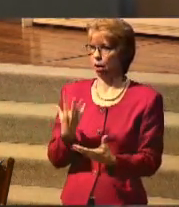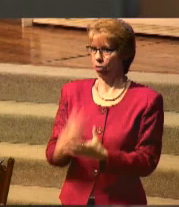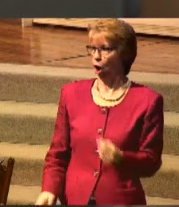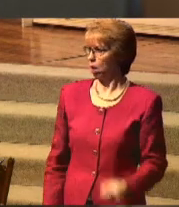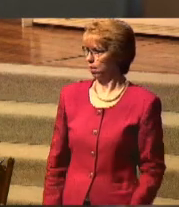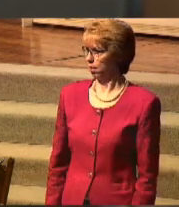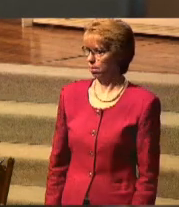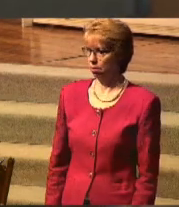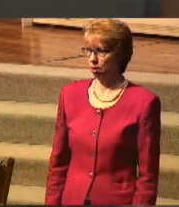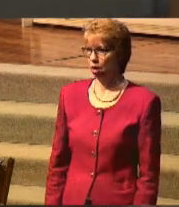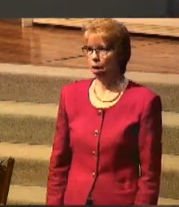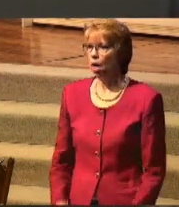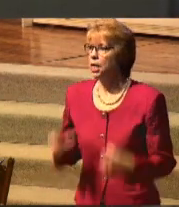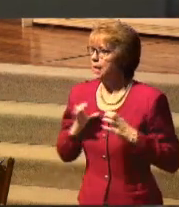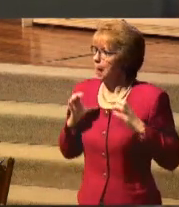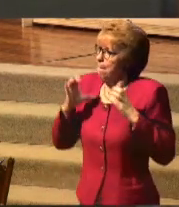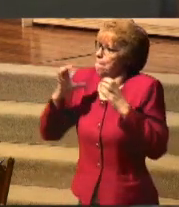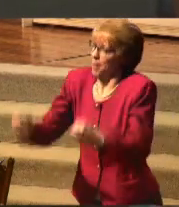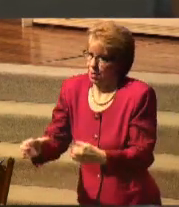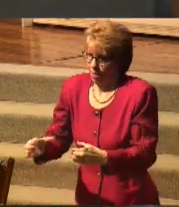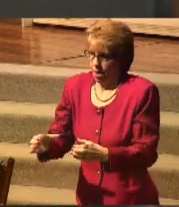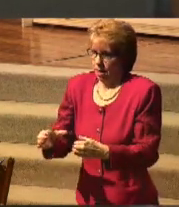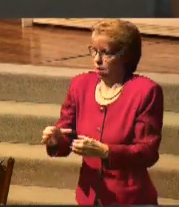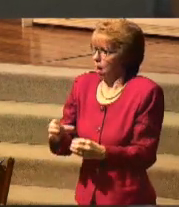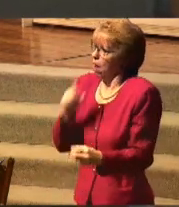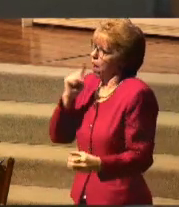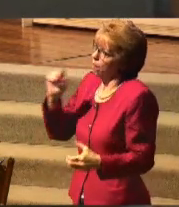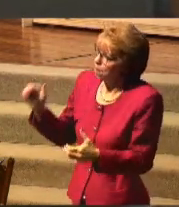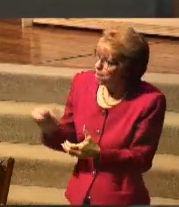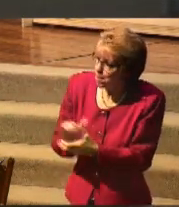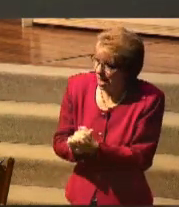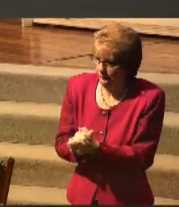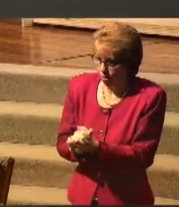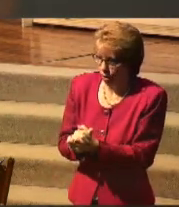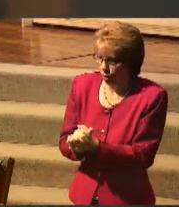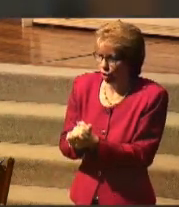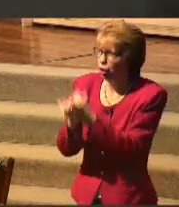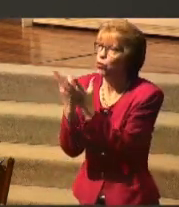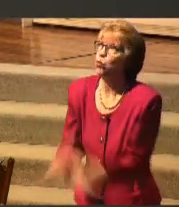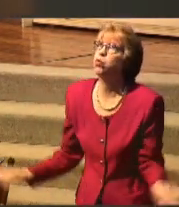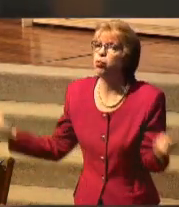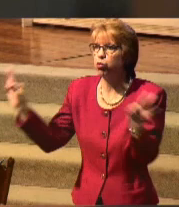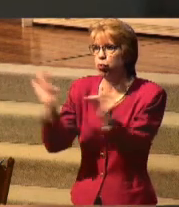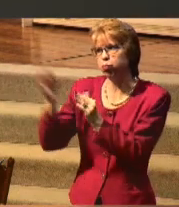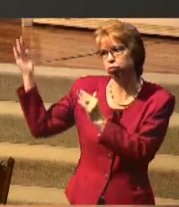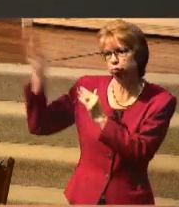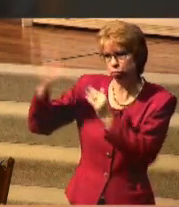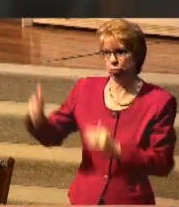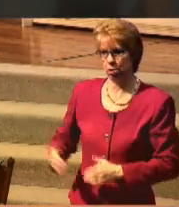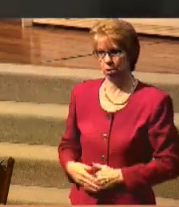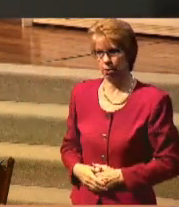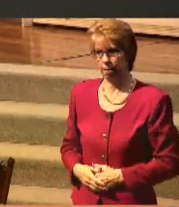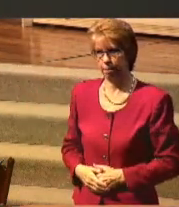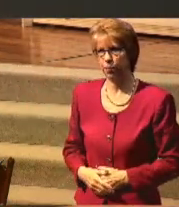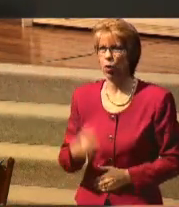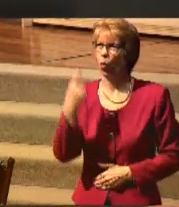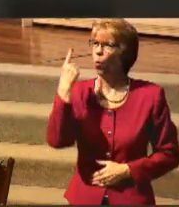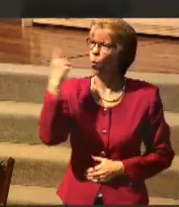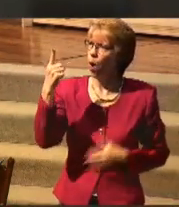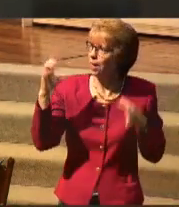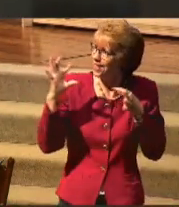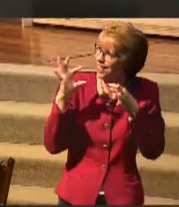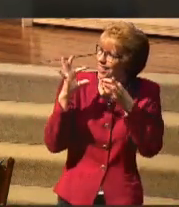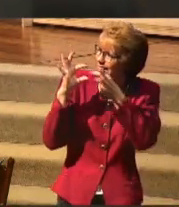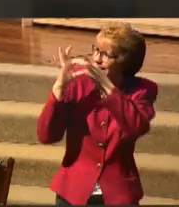of marriage is so vitally important. The commitment of the oneness